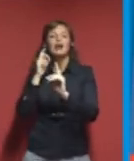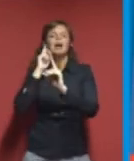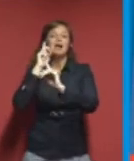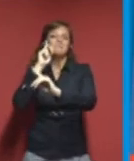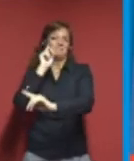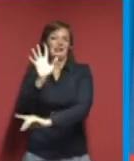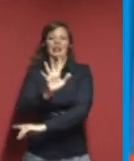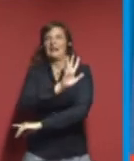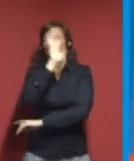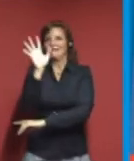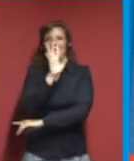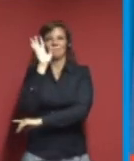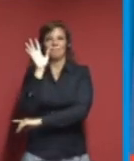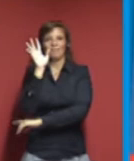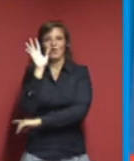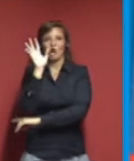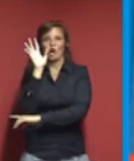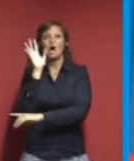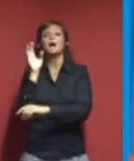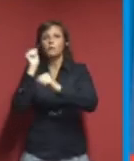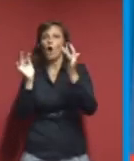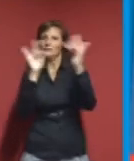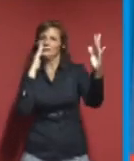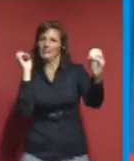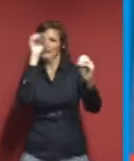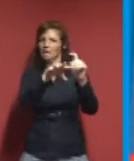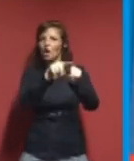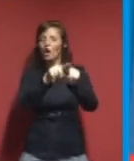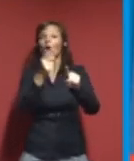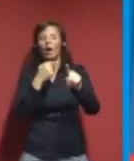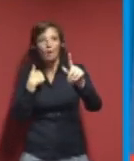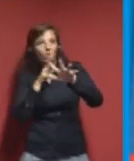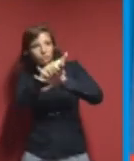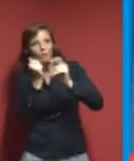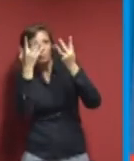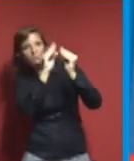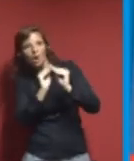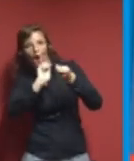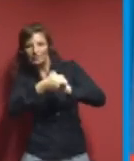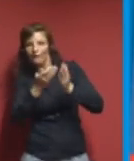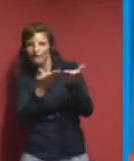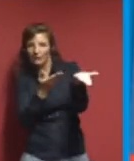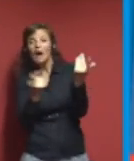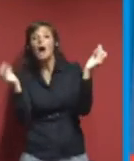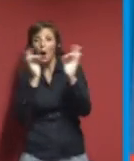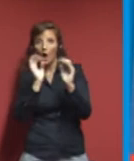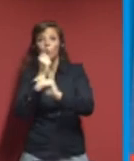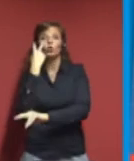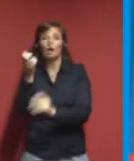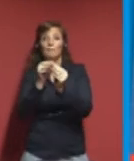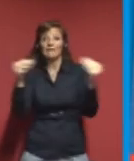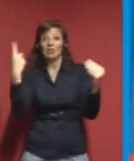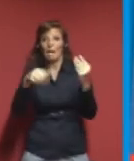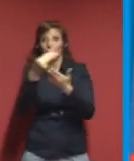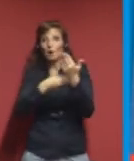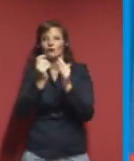heart's content. It used to be really hard to find materials for your projects too, but when the internet came along, the internet